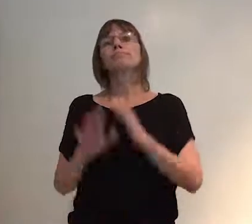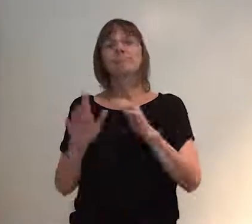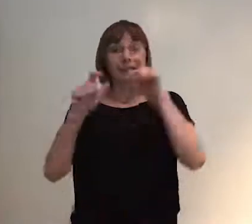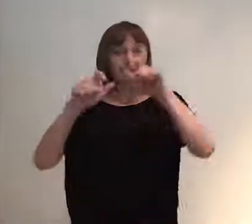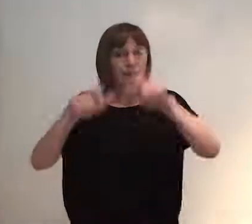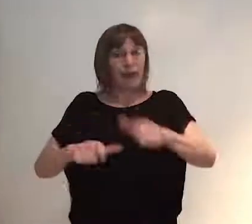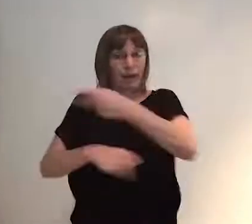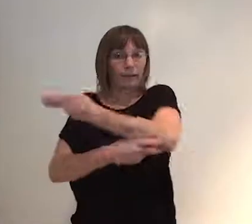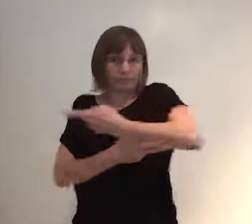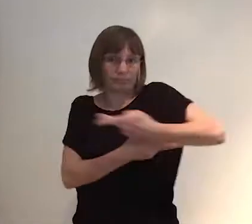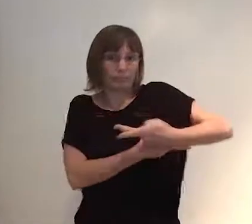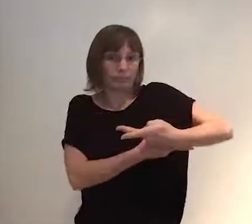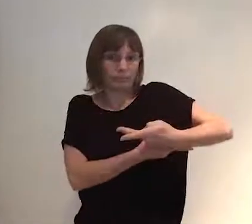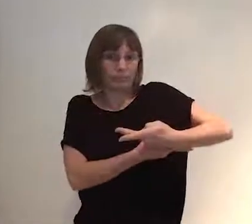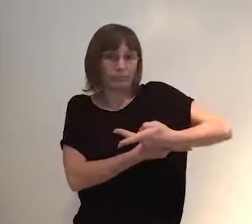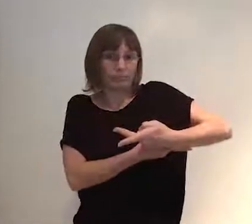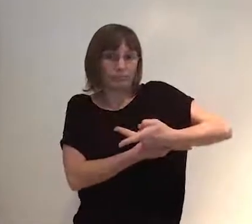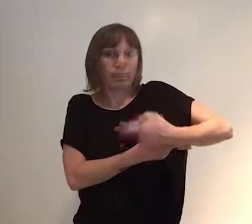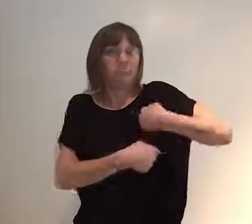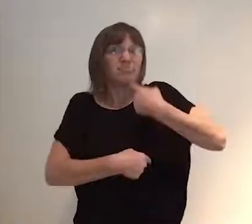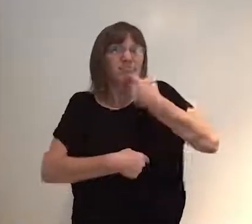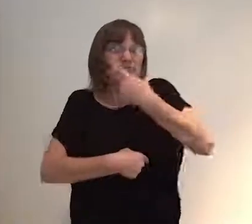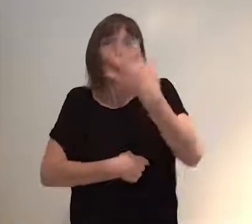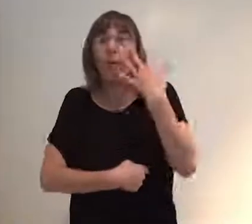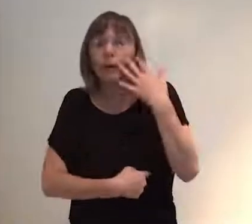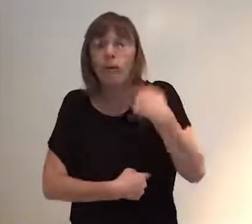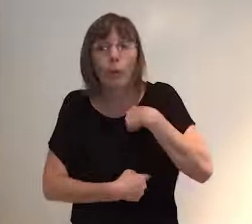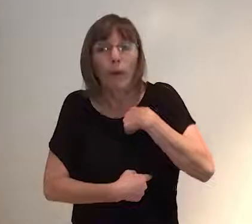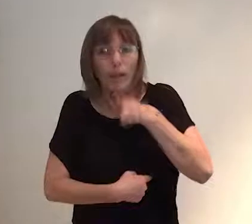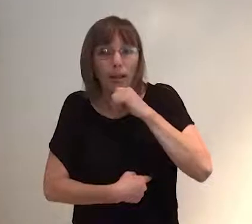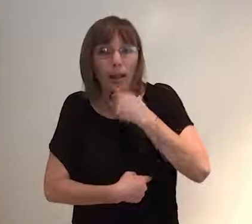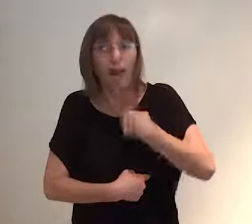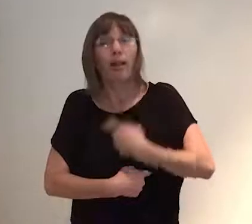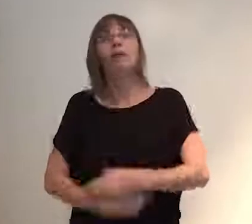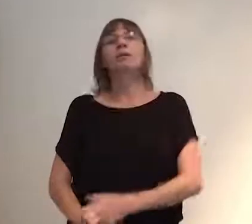Okay, so staying lying down until I say to come up to sitting.